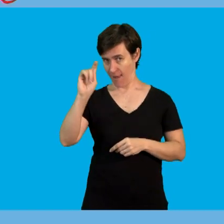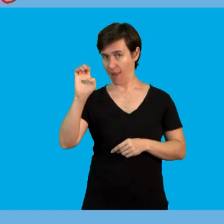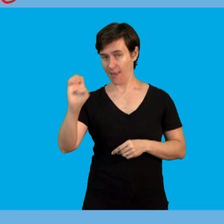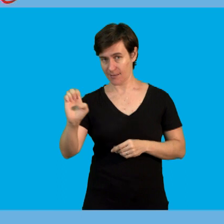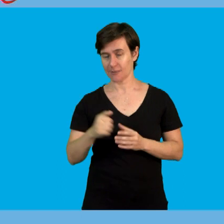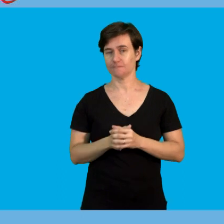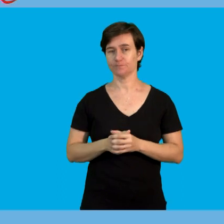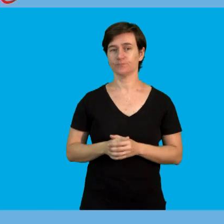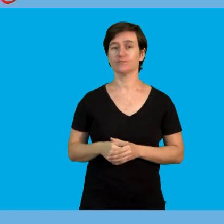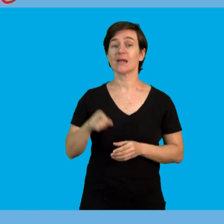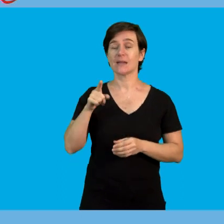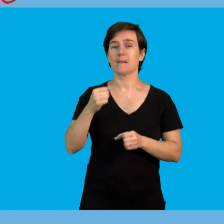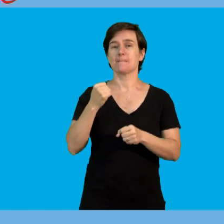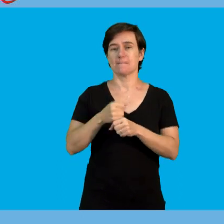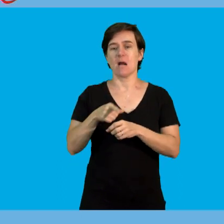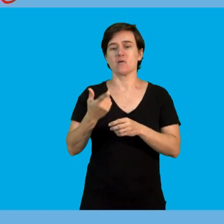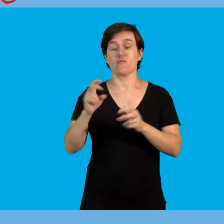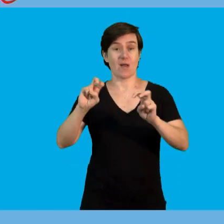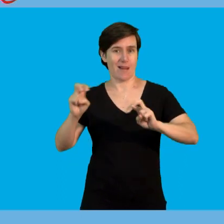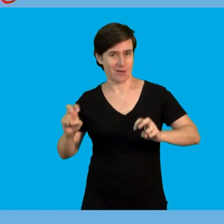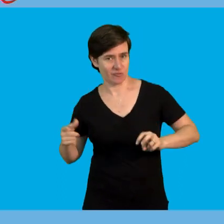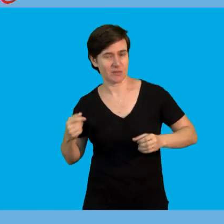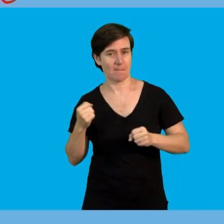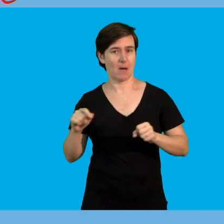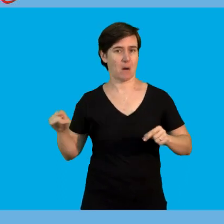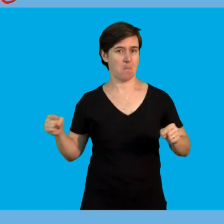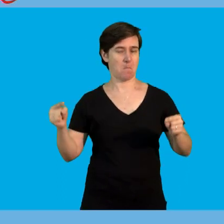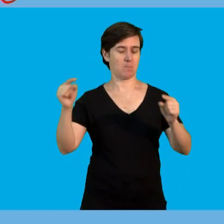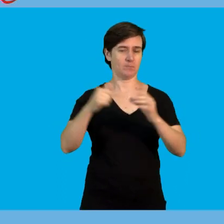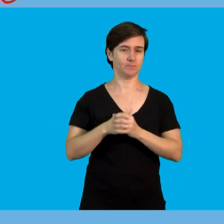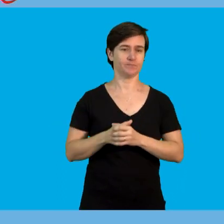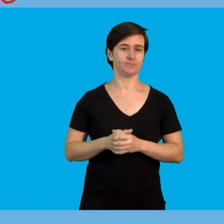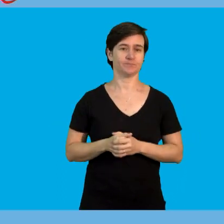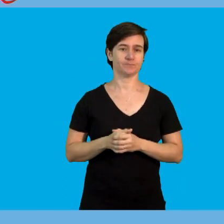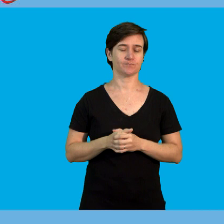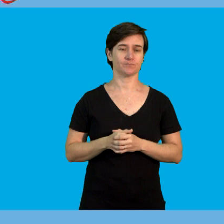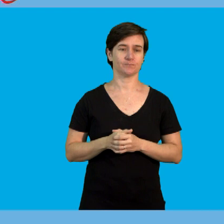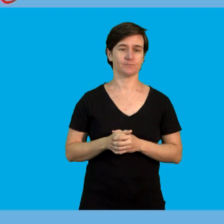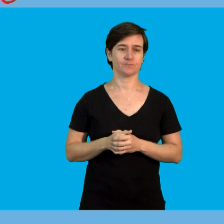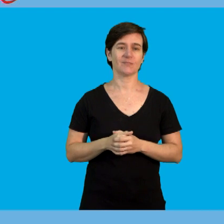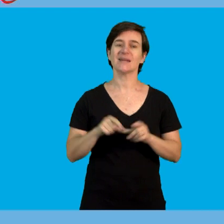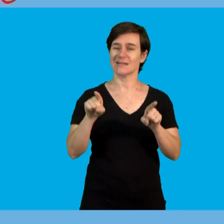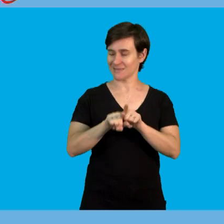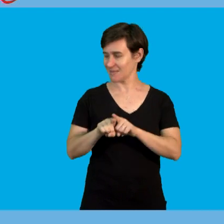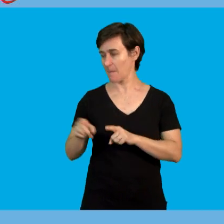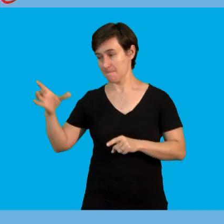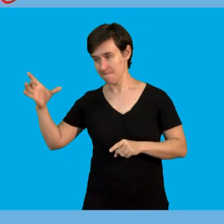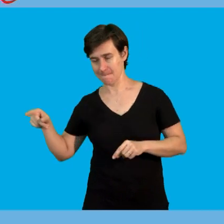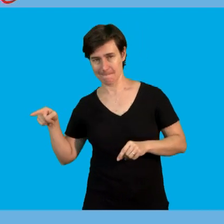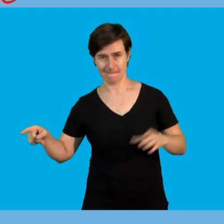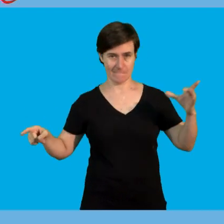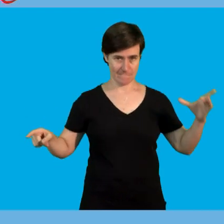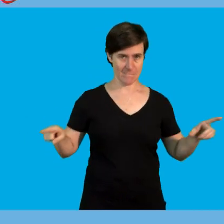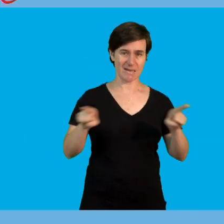Remember, this solution is used to conduct electricity. Then also on this other beaker, we're finding the very same thing, which is